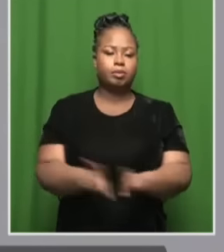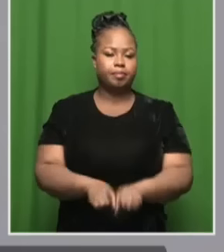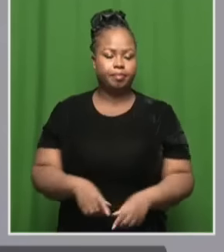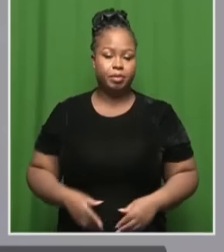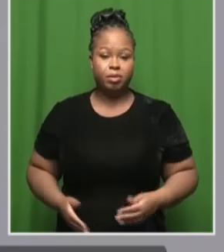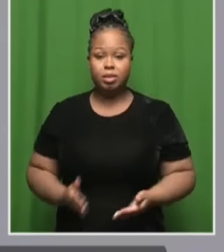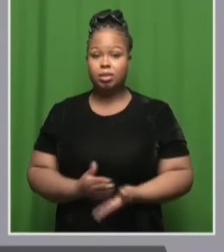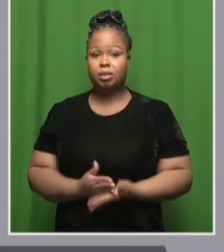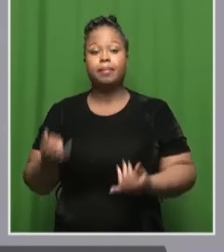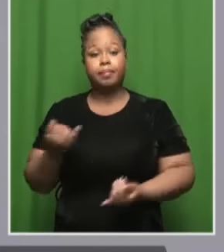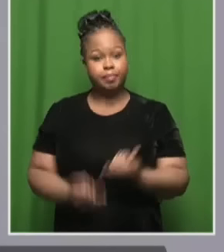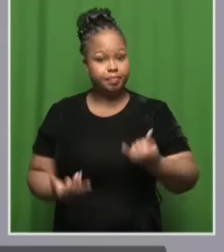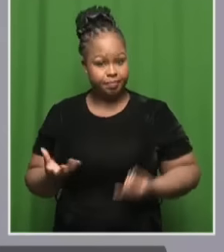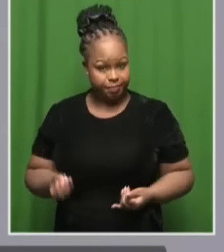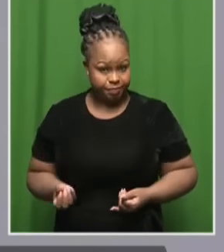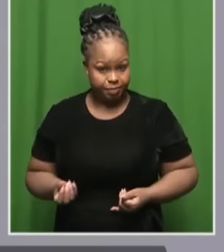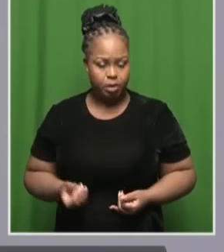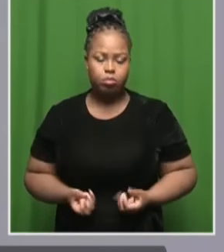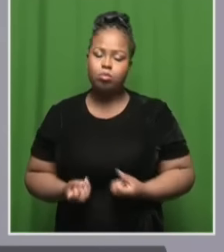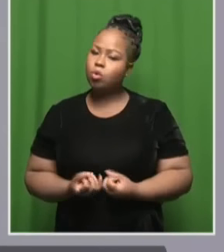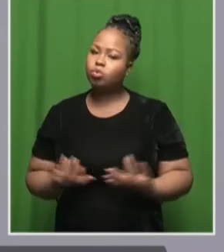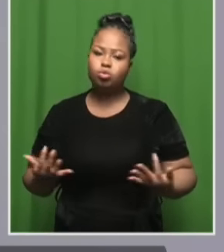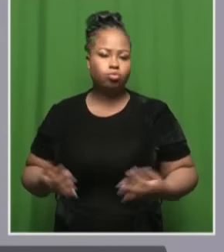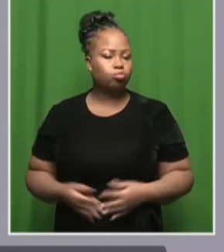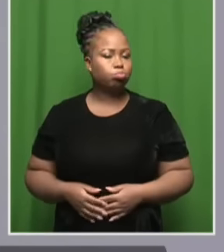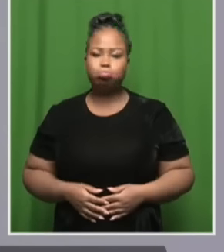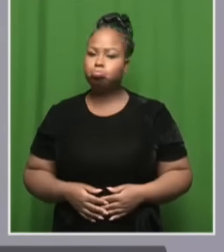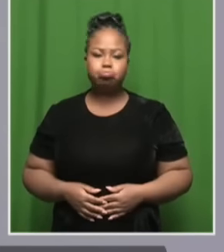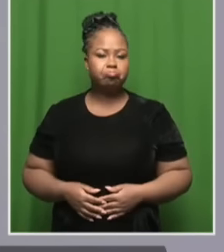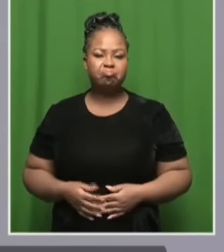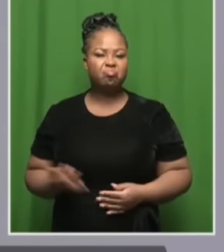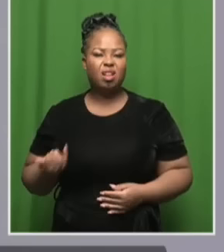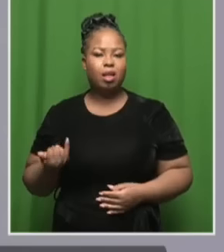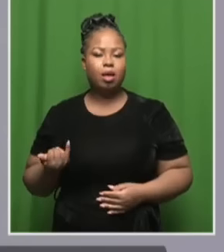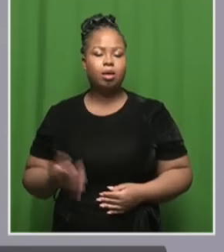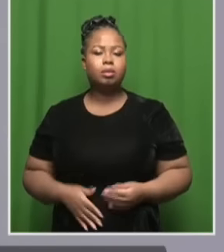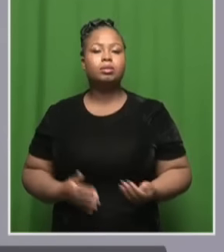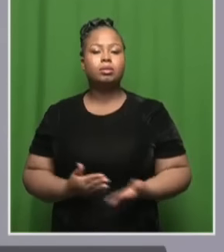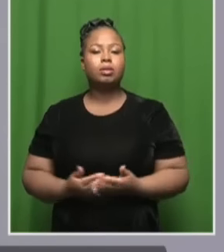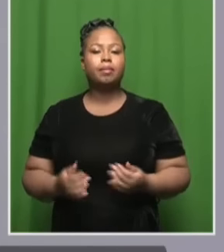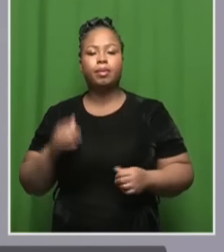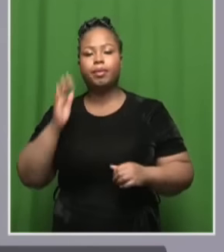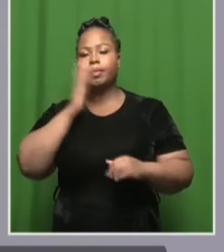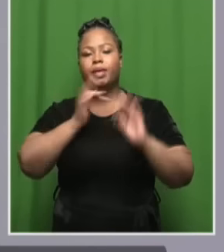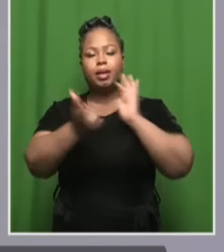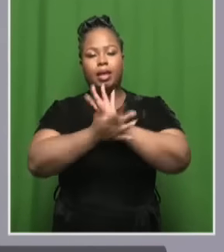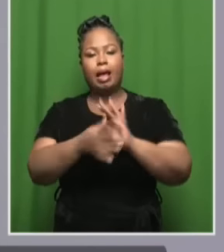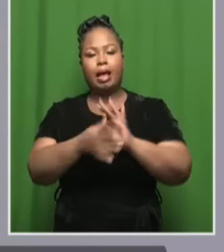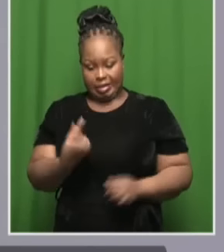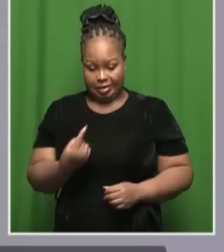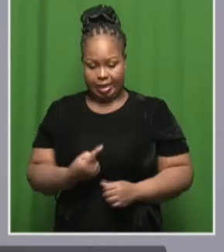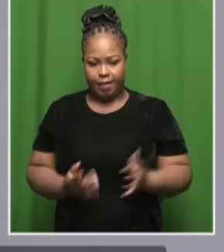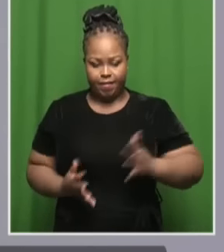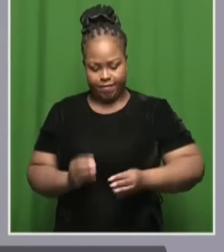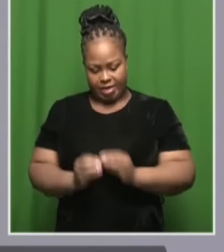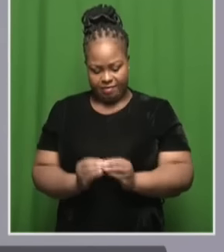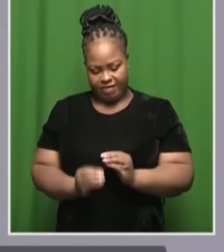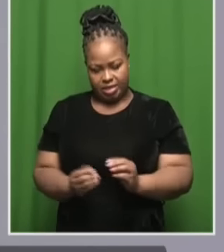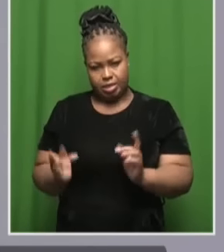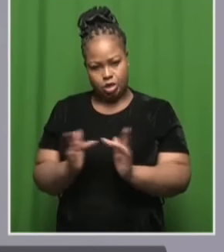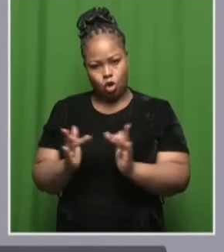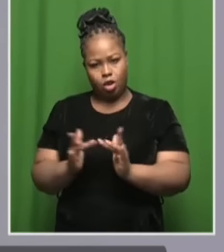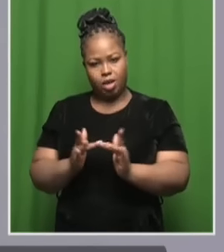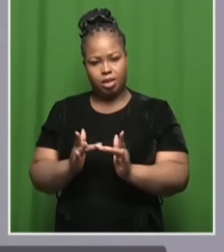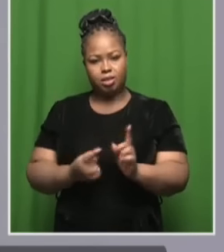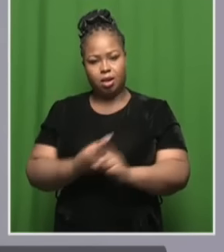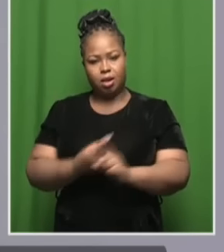basically faulty, but majority of those meters are basically meters that have been bypassed or meters that have been tampered with. And that's exactly that